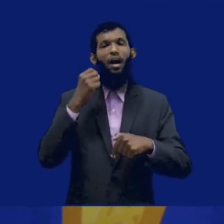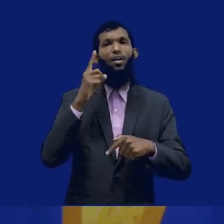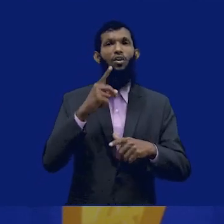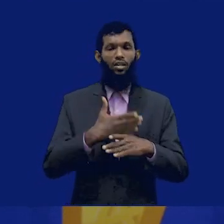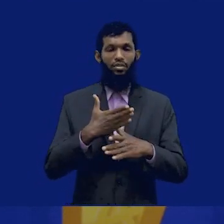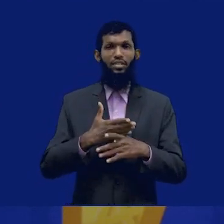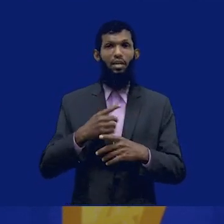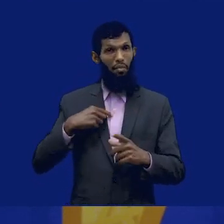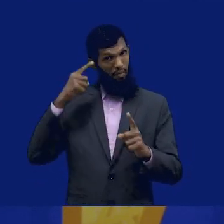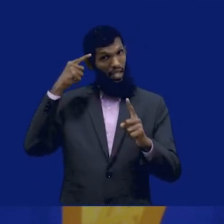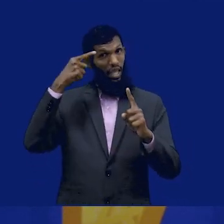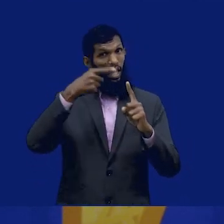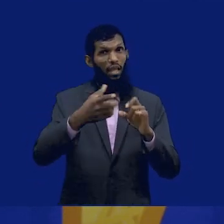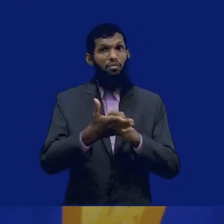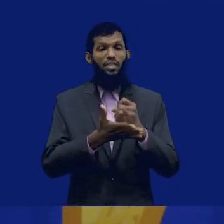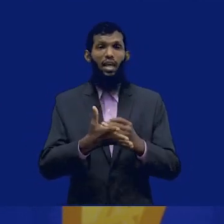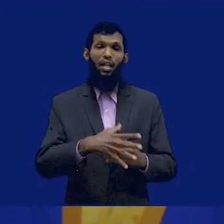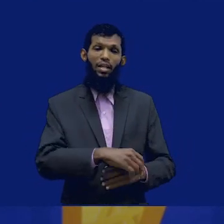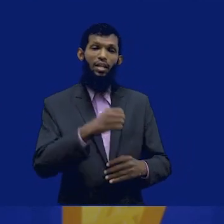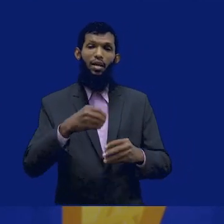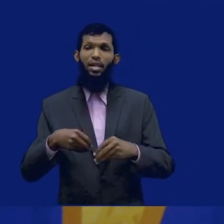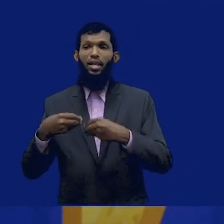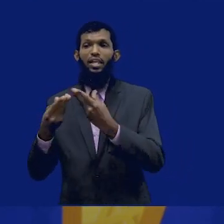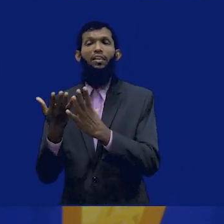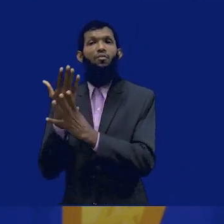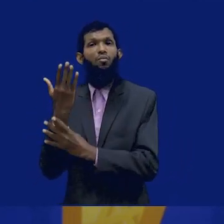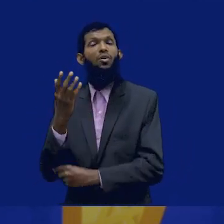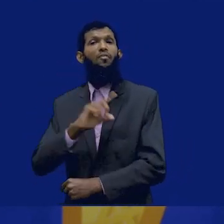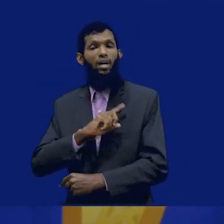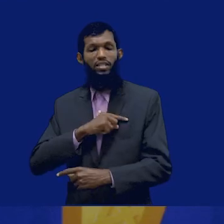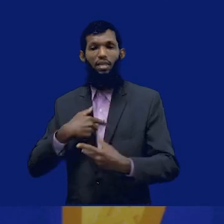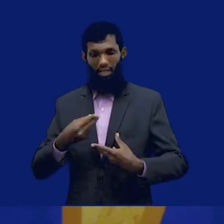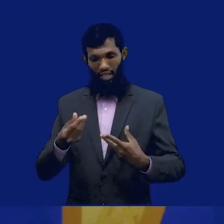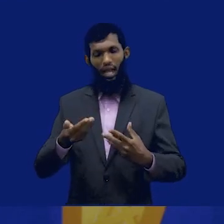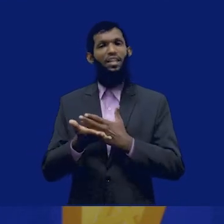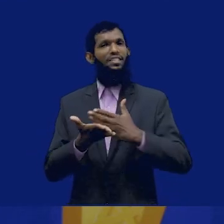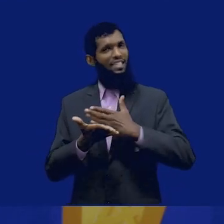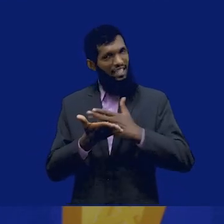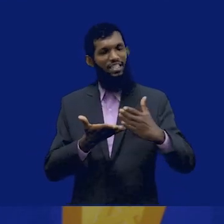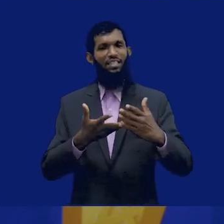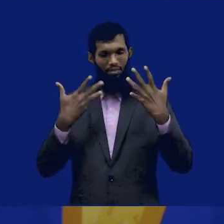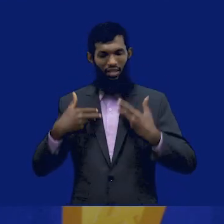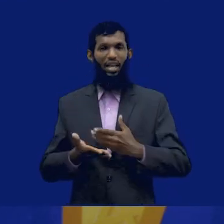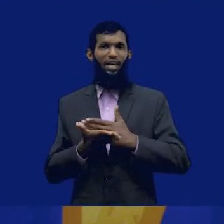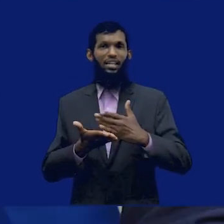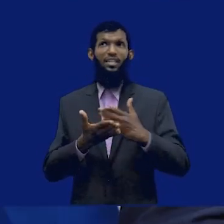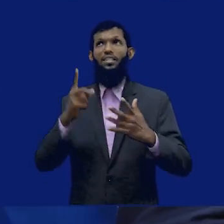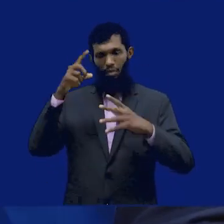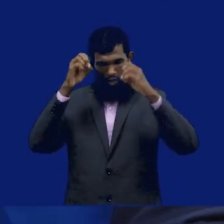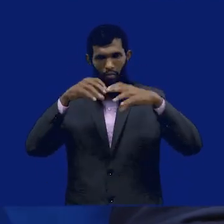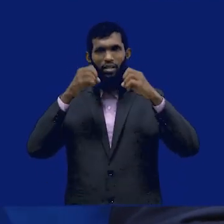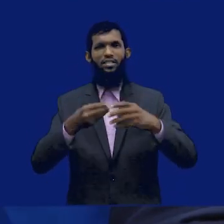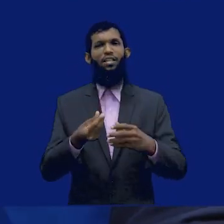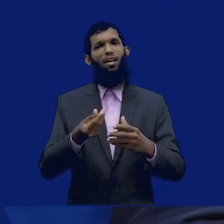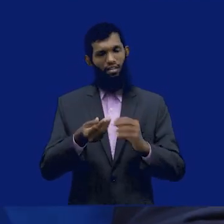of the purpose of zakat is that our wealth becomes purified as well as it becomes blessed.